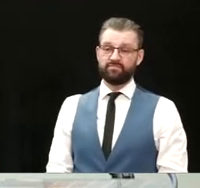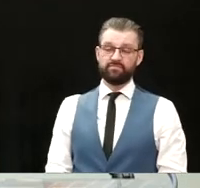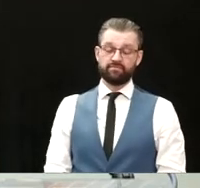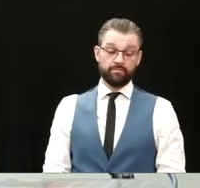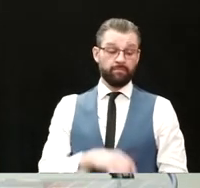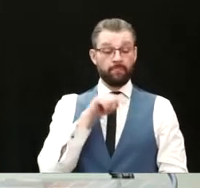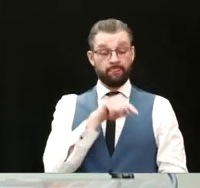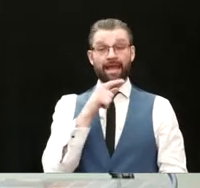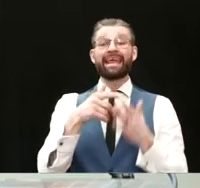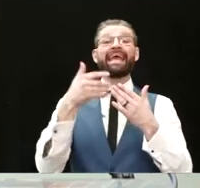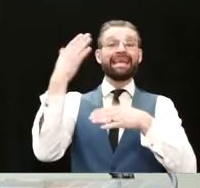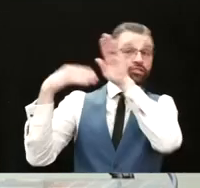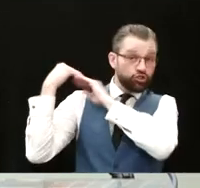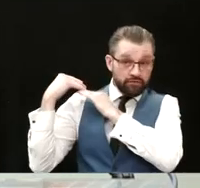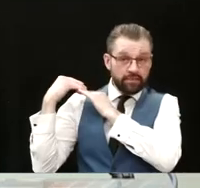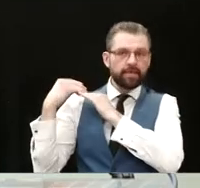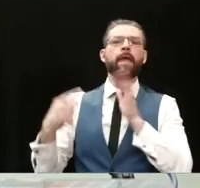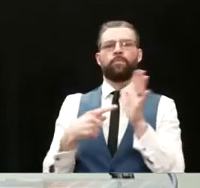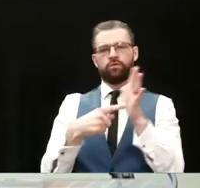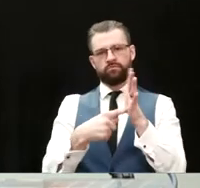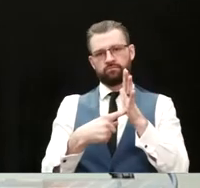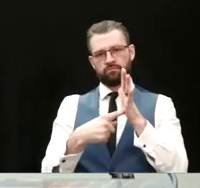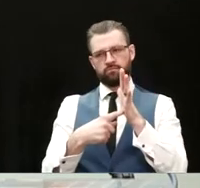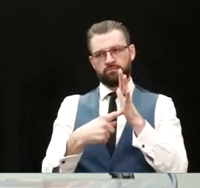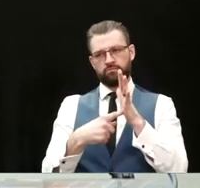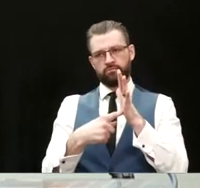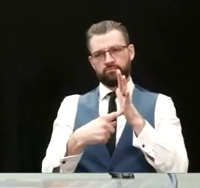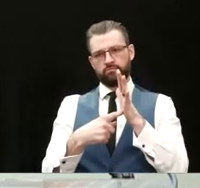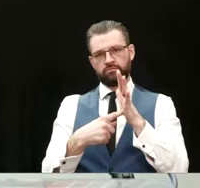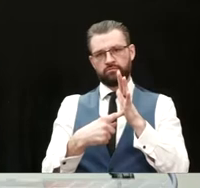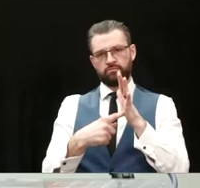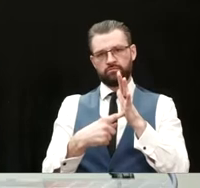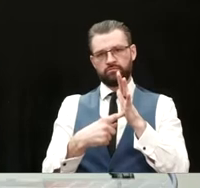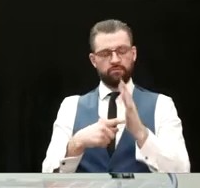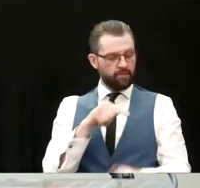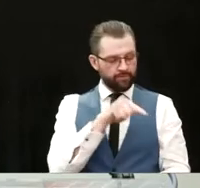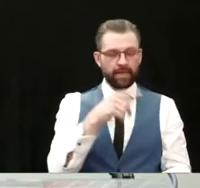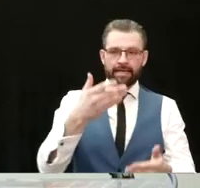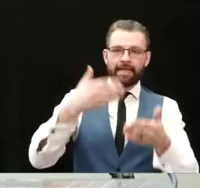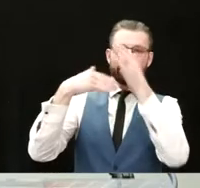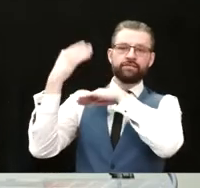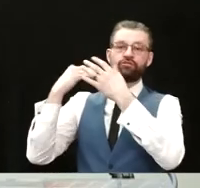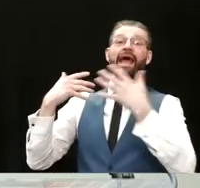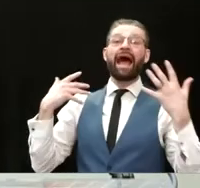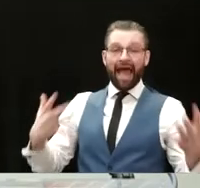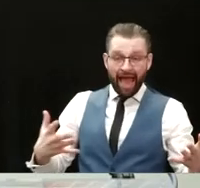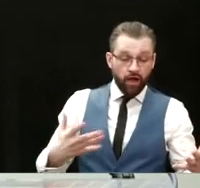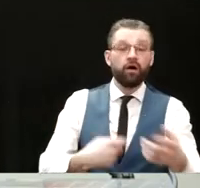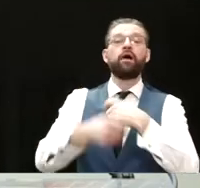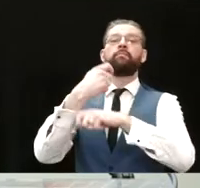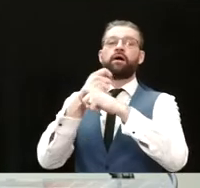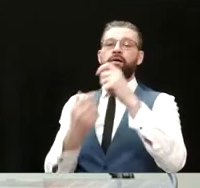This history matters. This history is how we got to